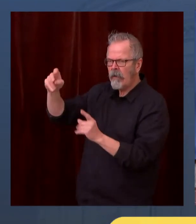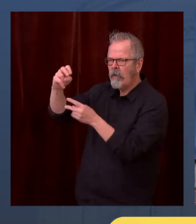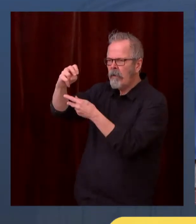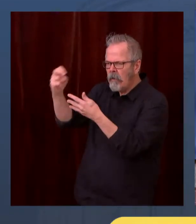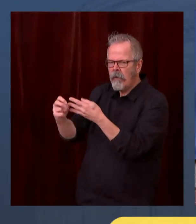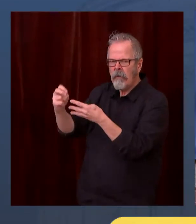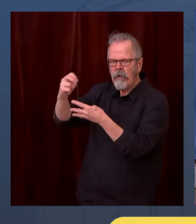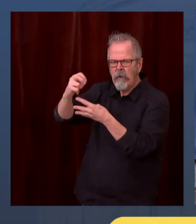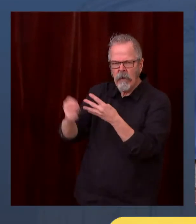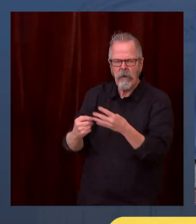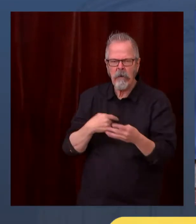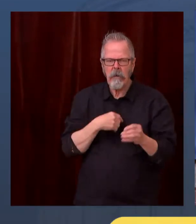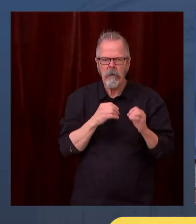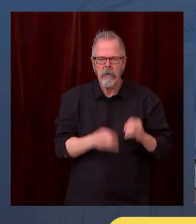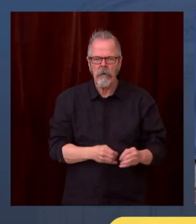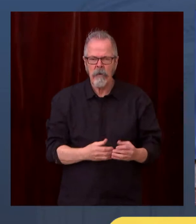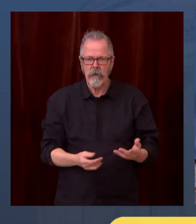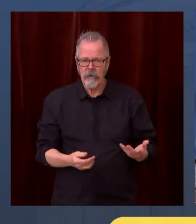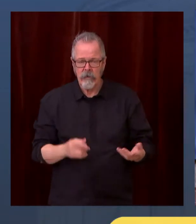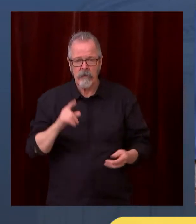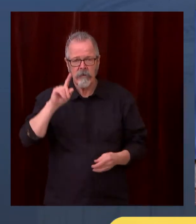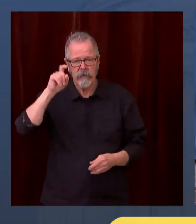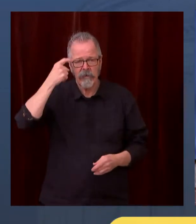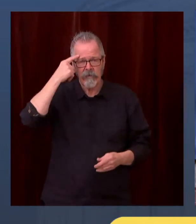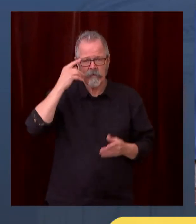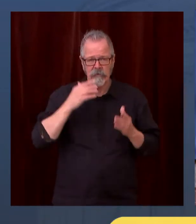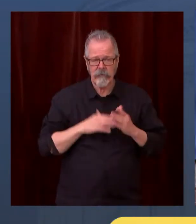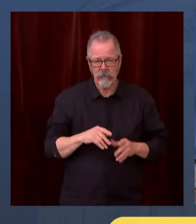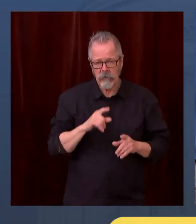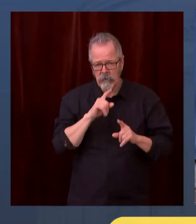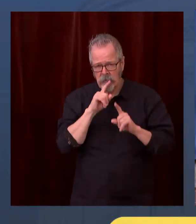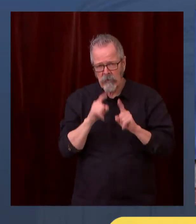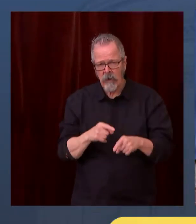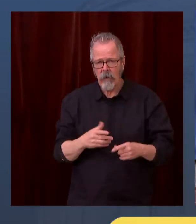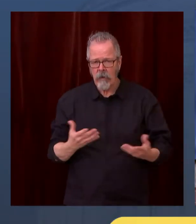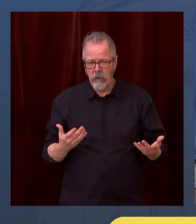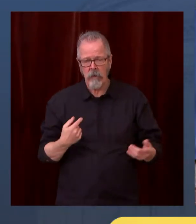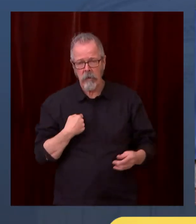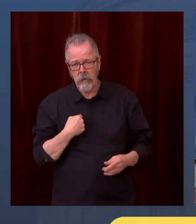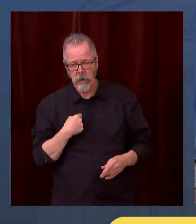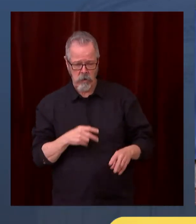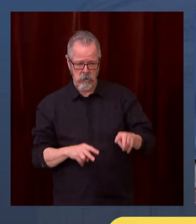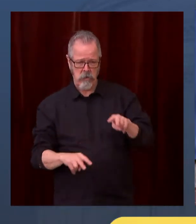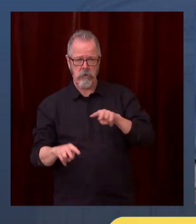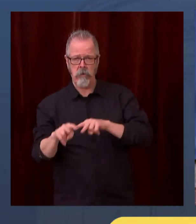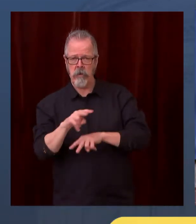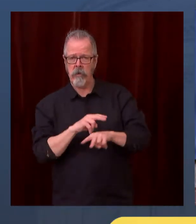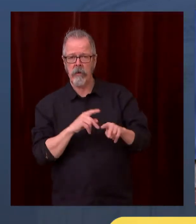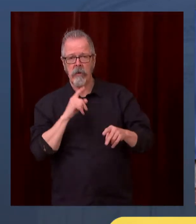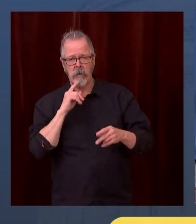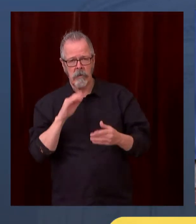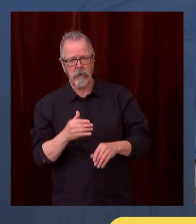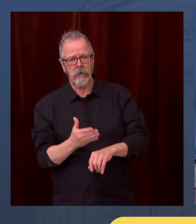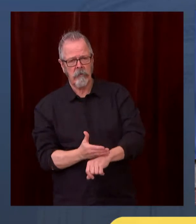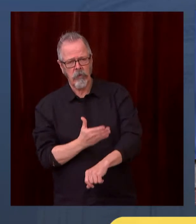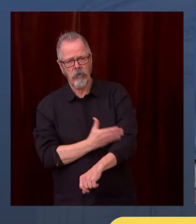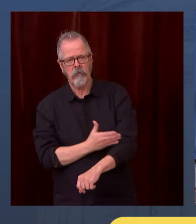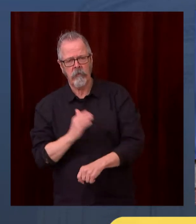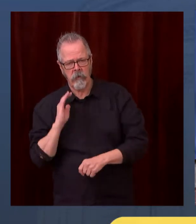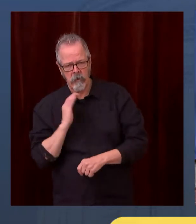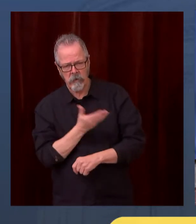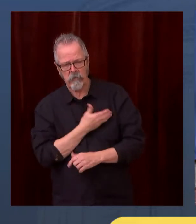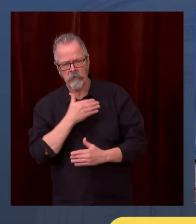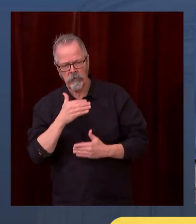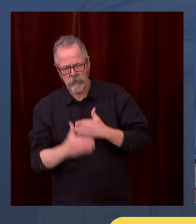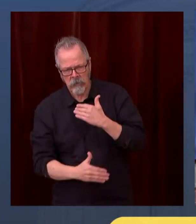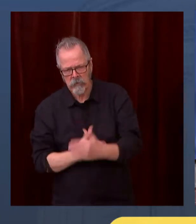always listen to these insights and critiques, and the reason is that constantly trying to improve our processes, but we're